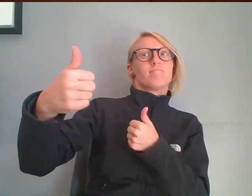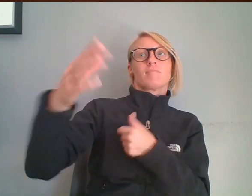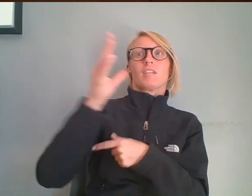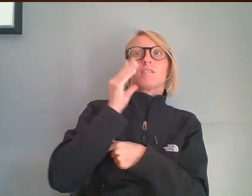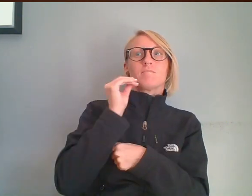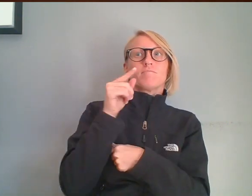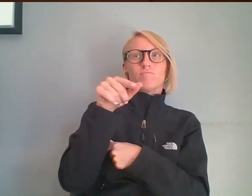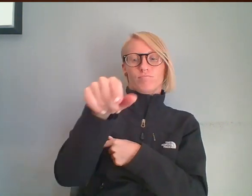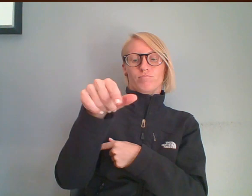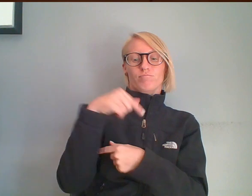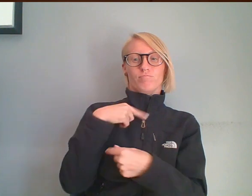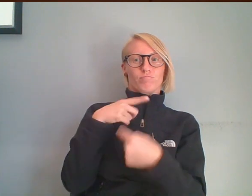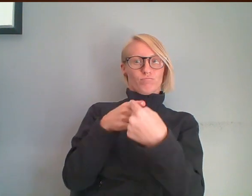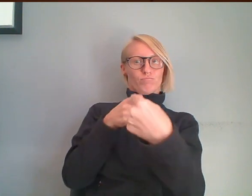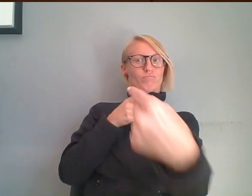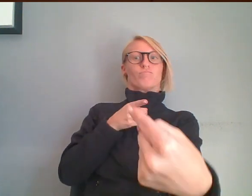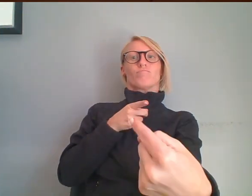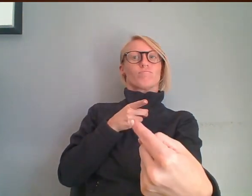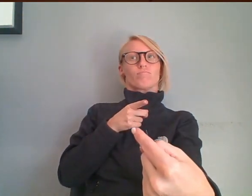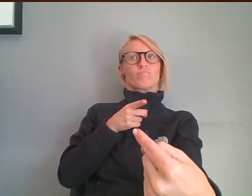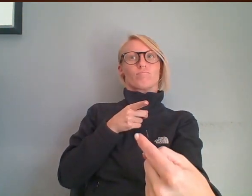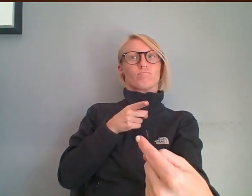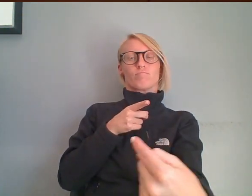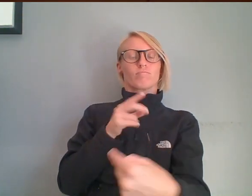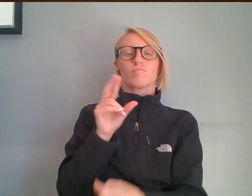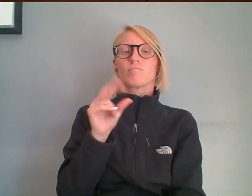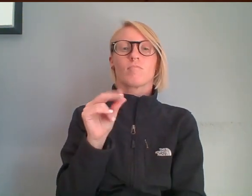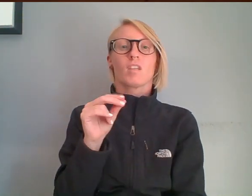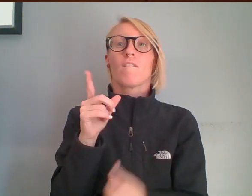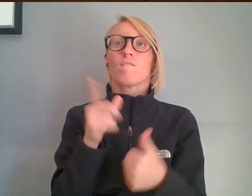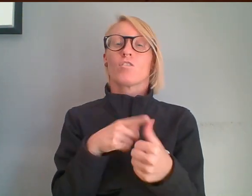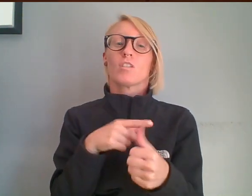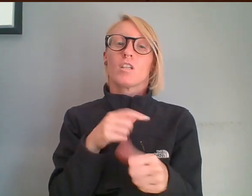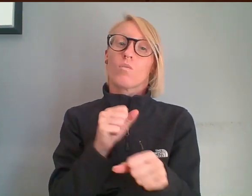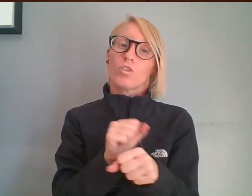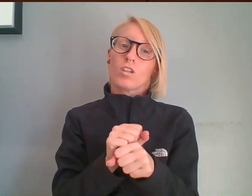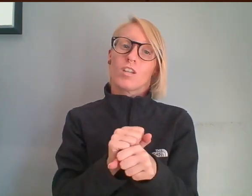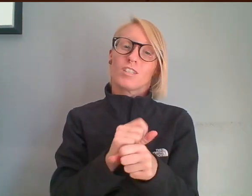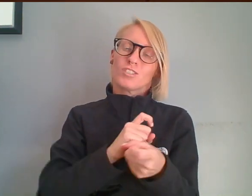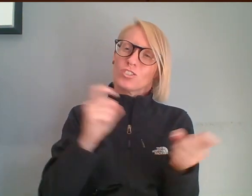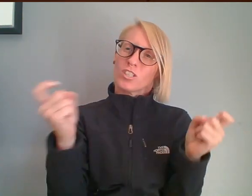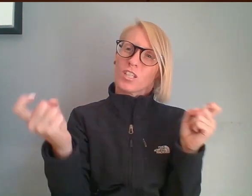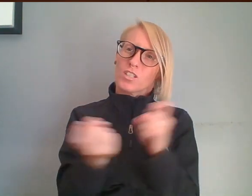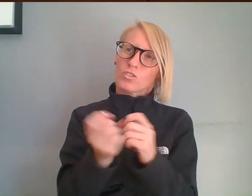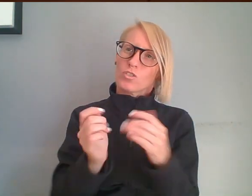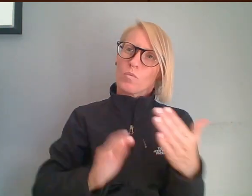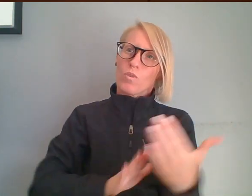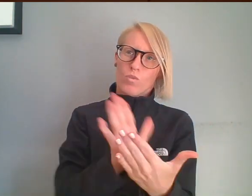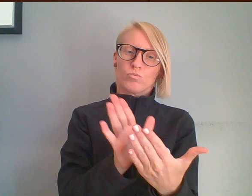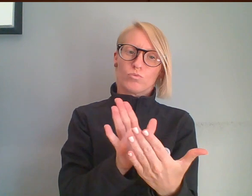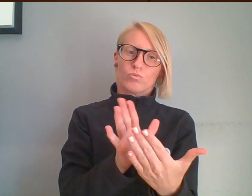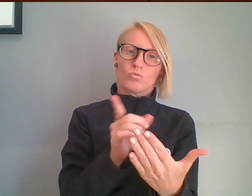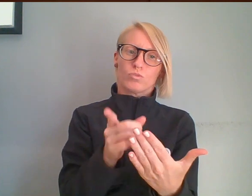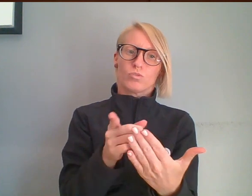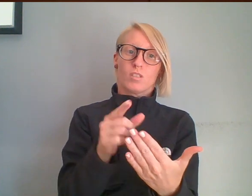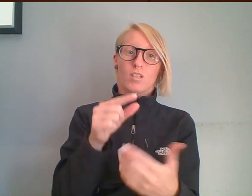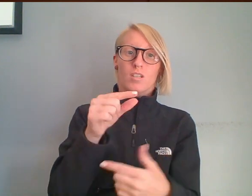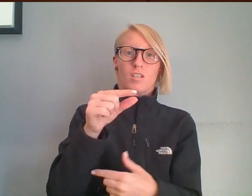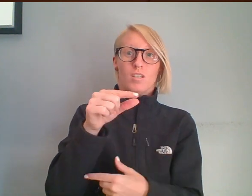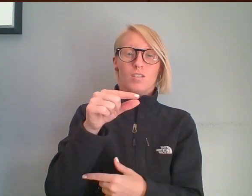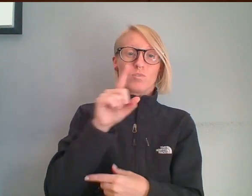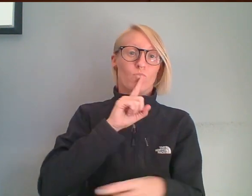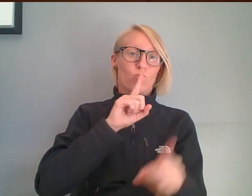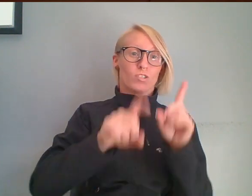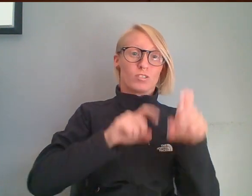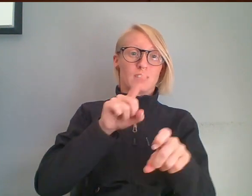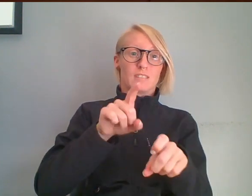me versus them. And one of the first things I work on is change the way you approach it. A Q&A session, for